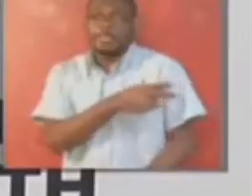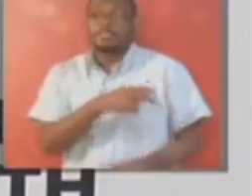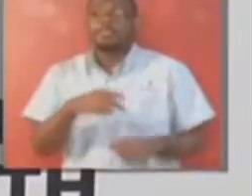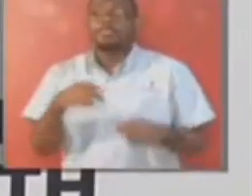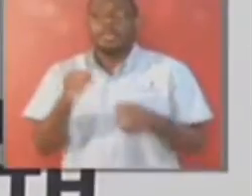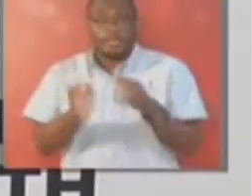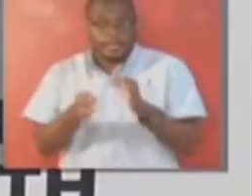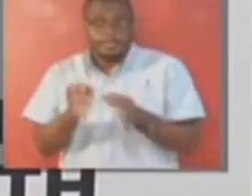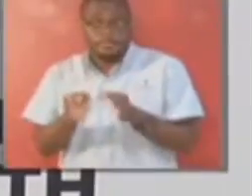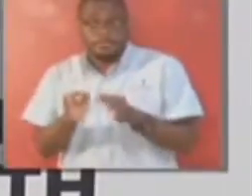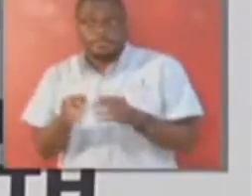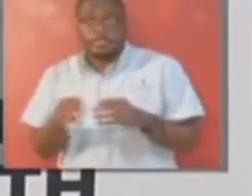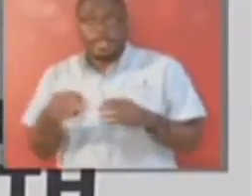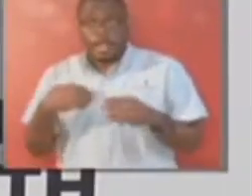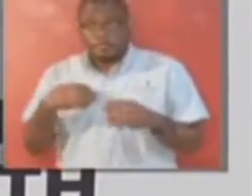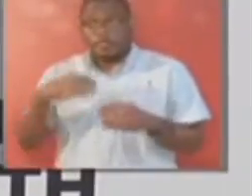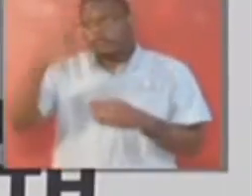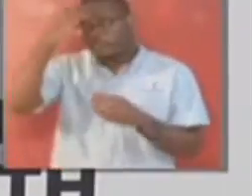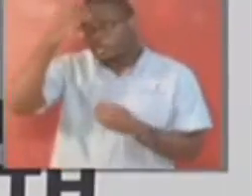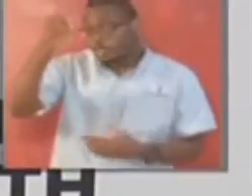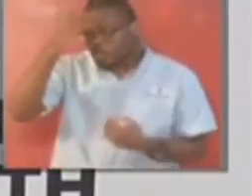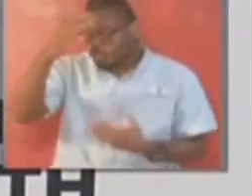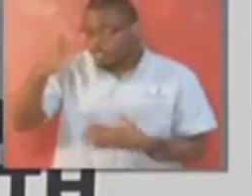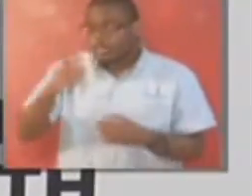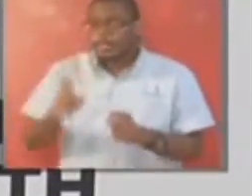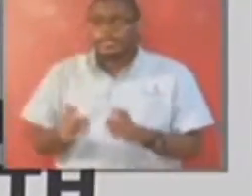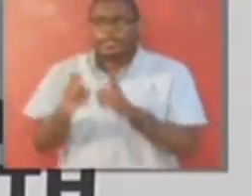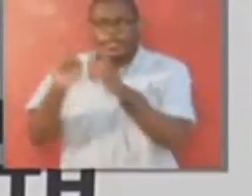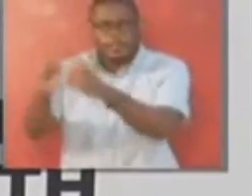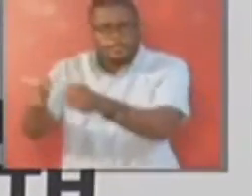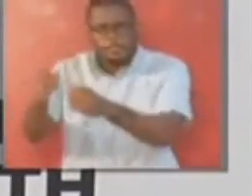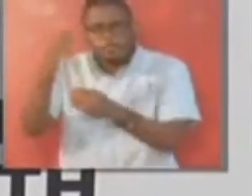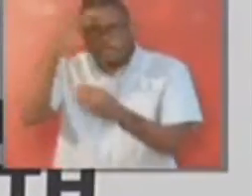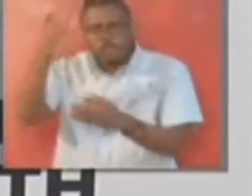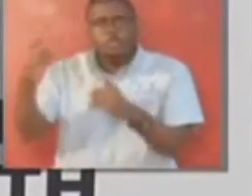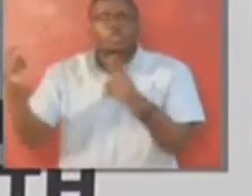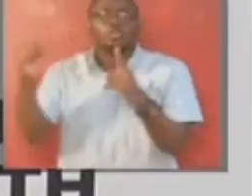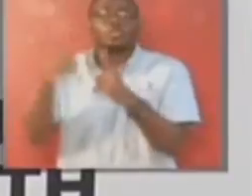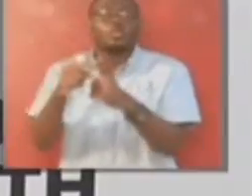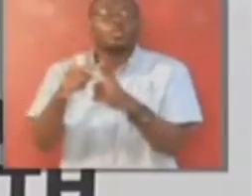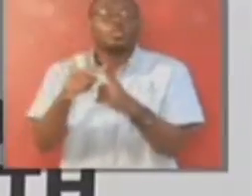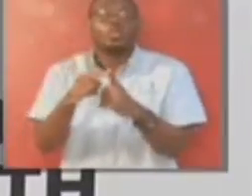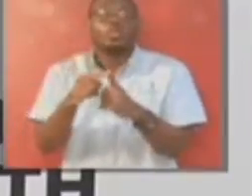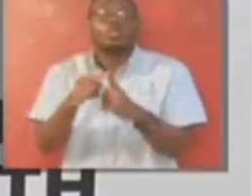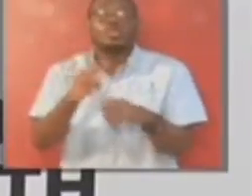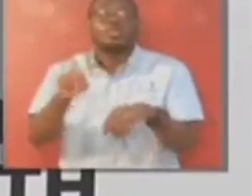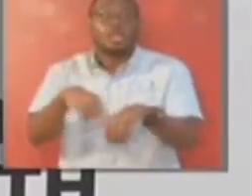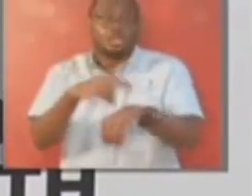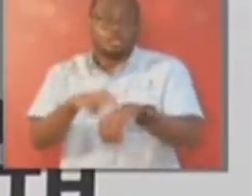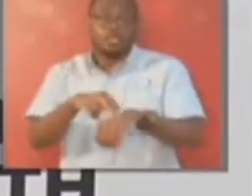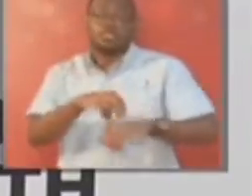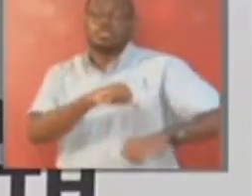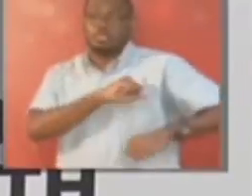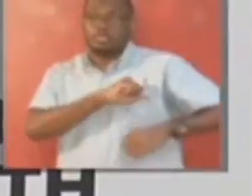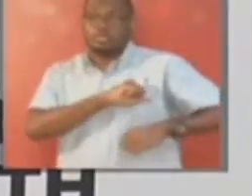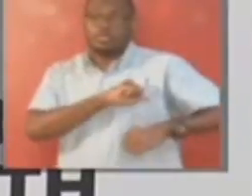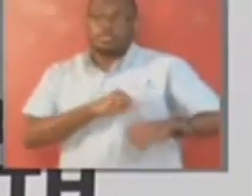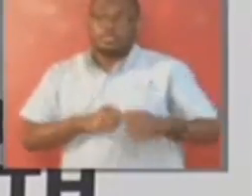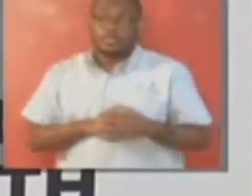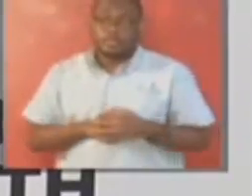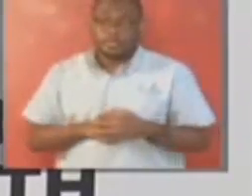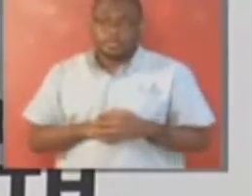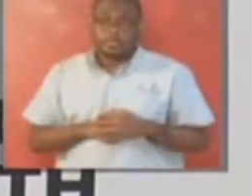if you could pass it to us so we can send onwards to national security to at least let them look into those instances. It will be